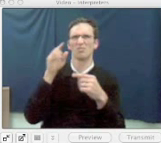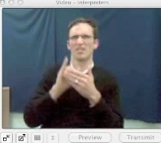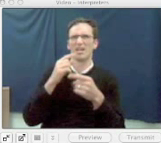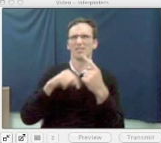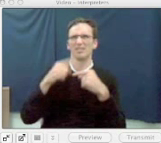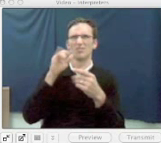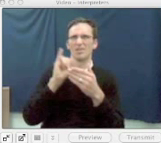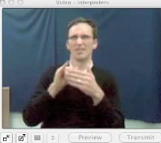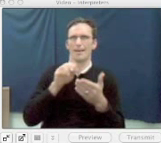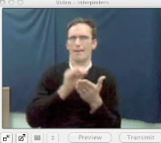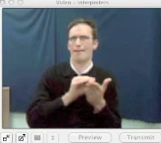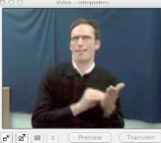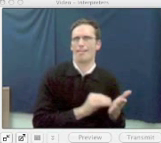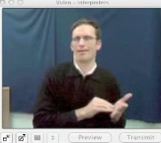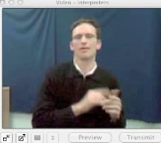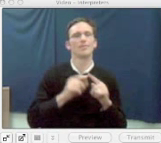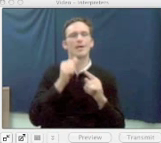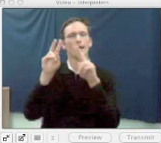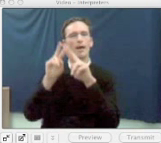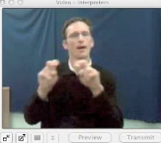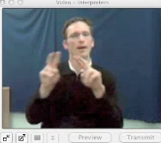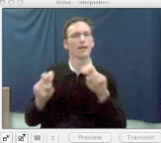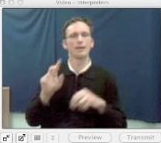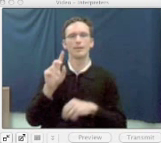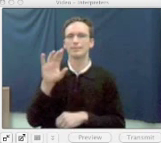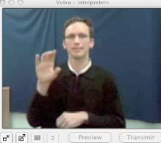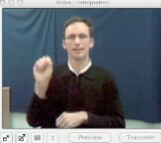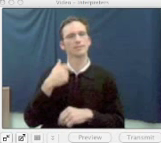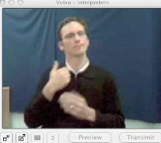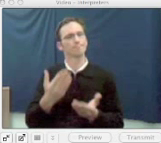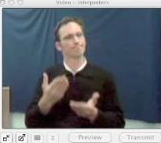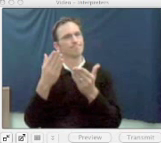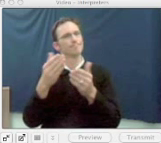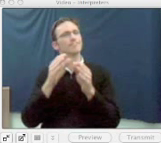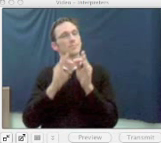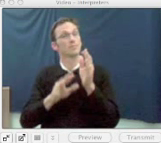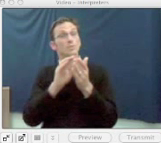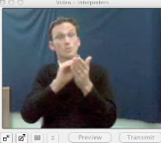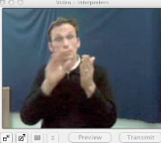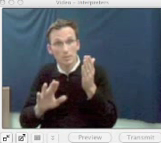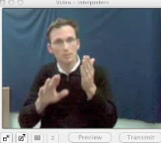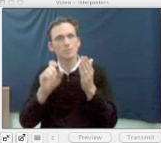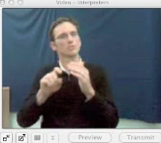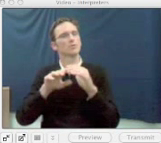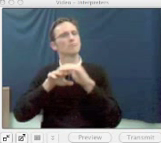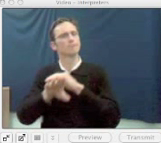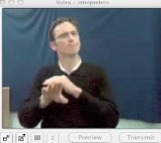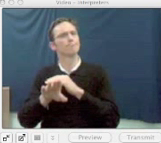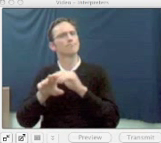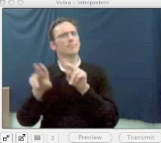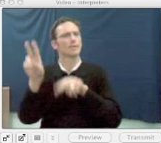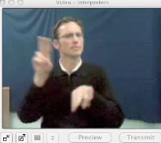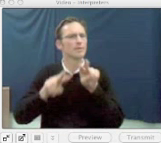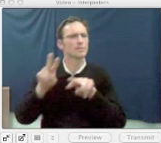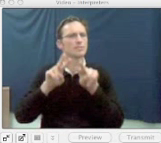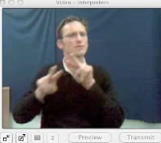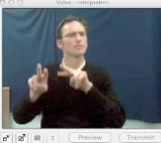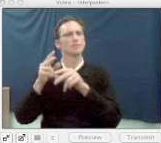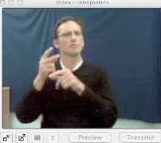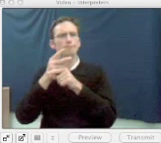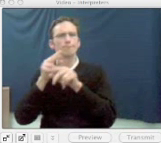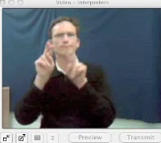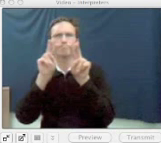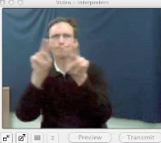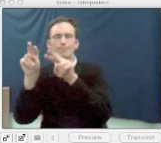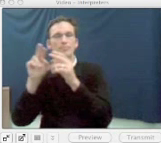So I would suggest that you send interpreters in, as we have done, and I've got several articles on the topic of observation supervision, where you send